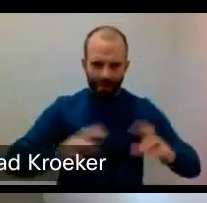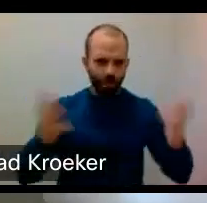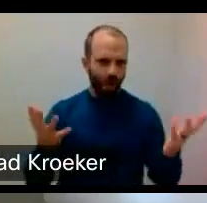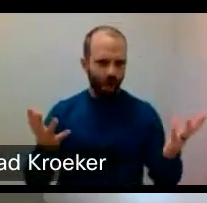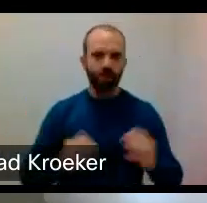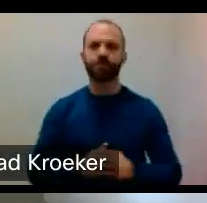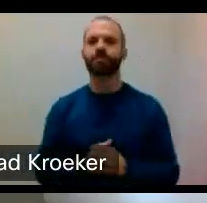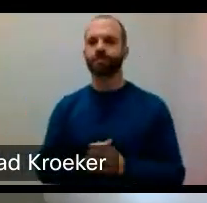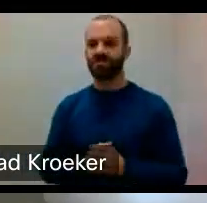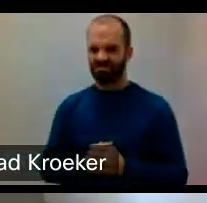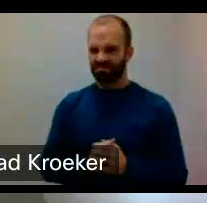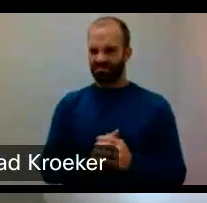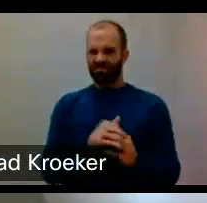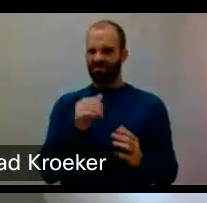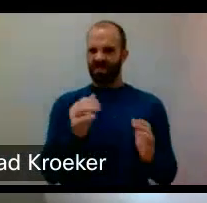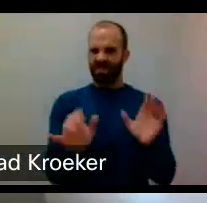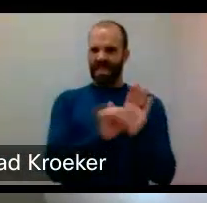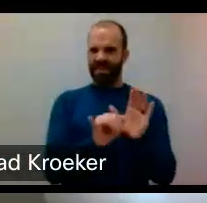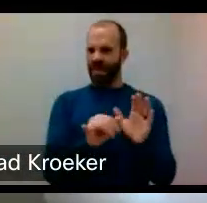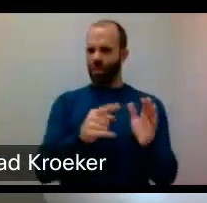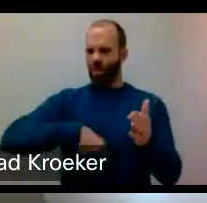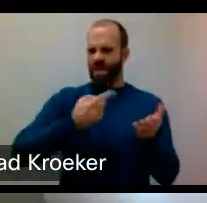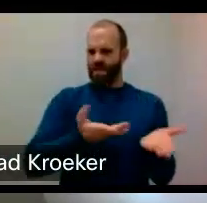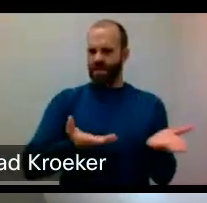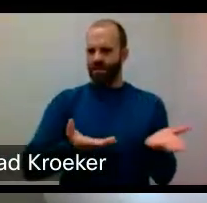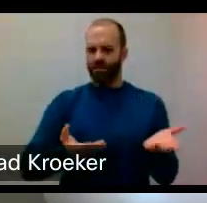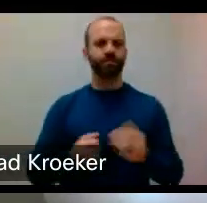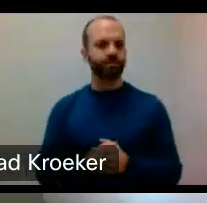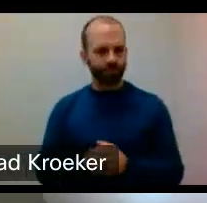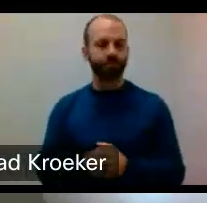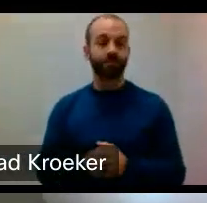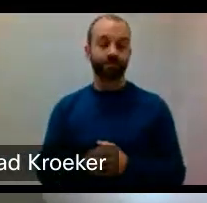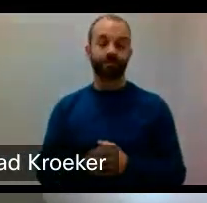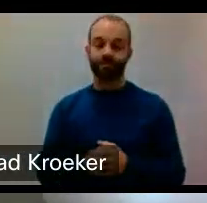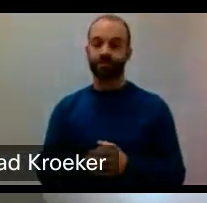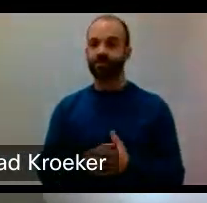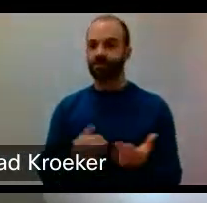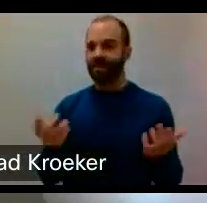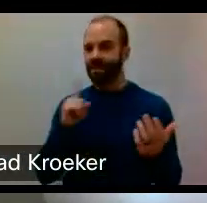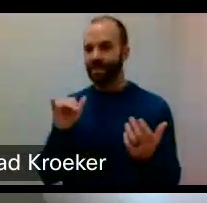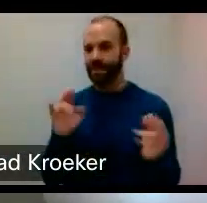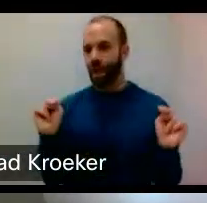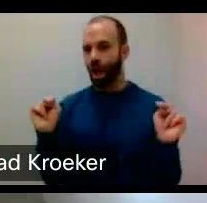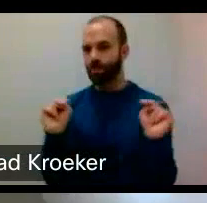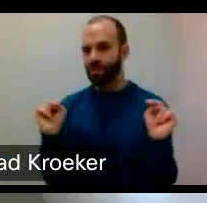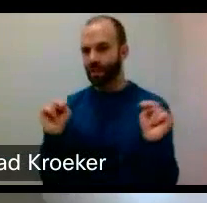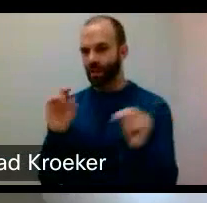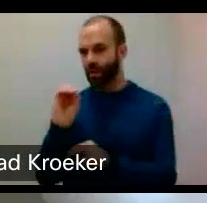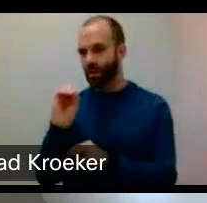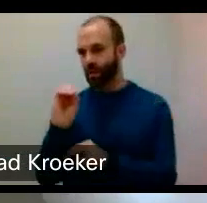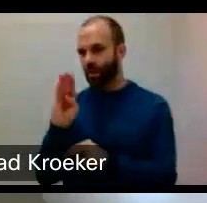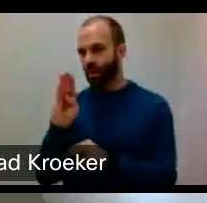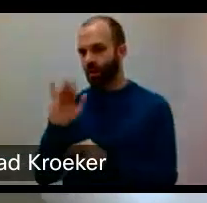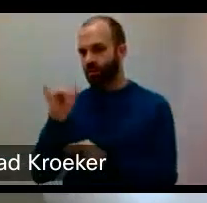on? What is it? This is objective, of course. So the writer doesn't share your